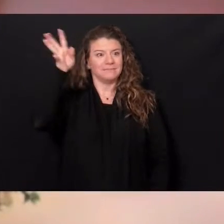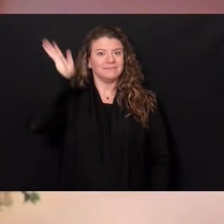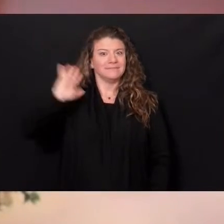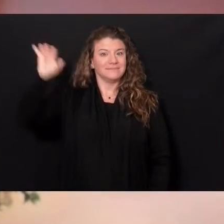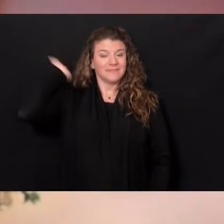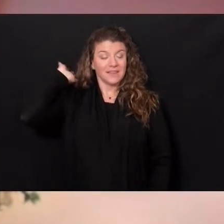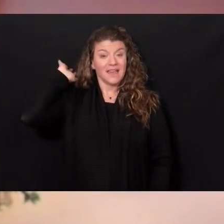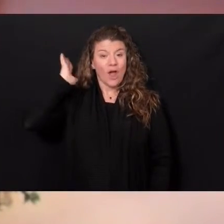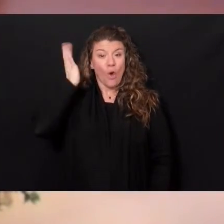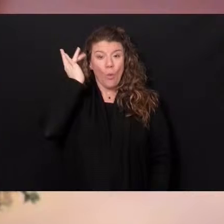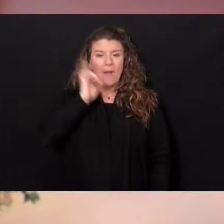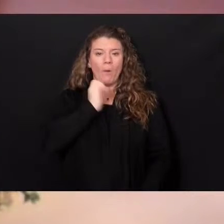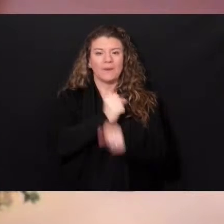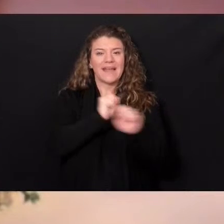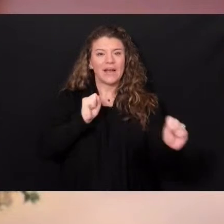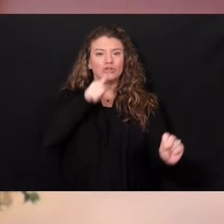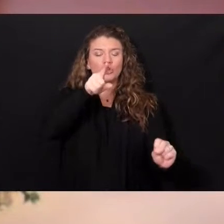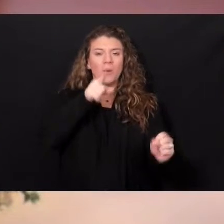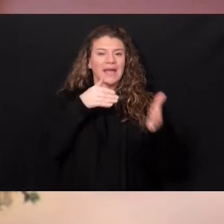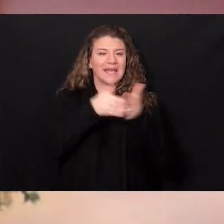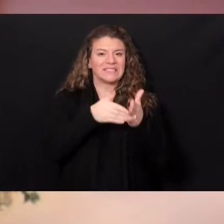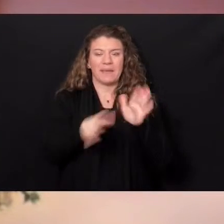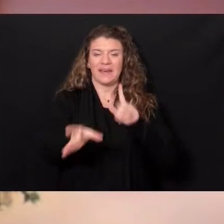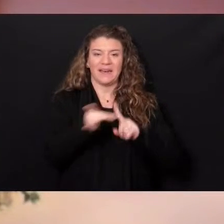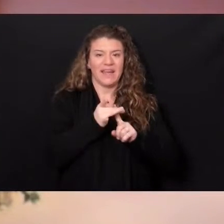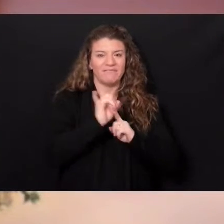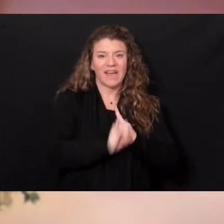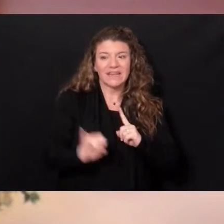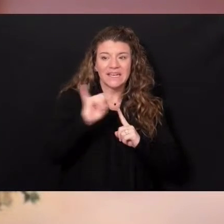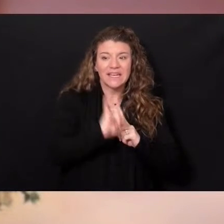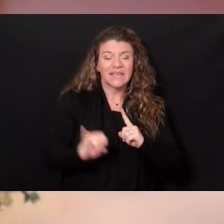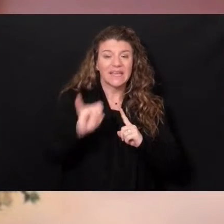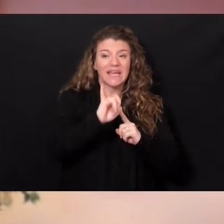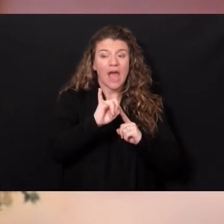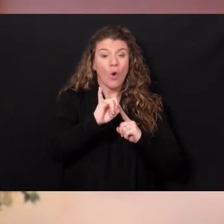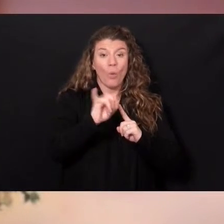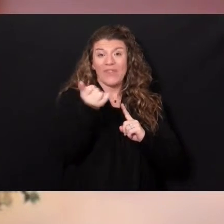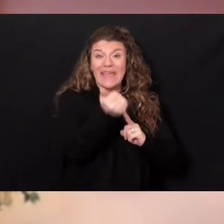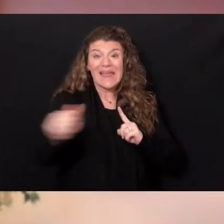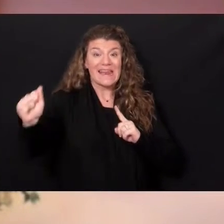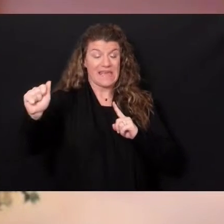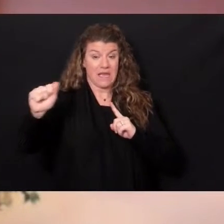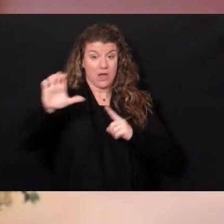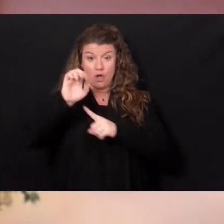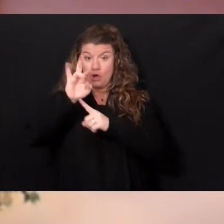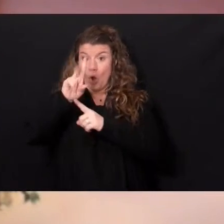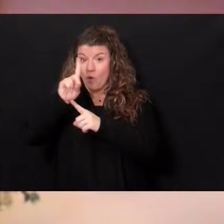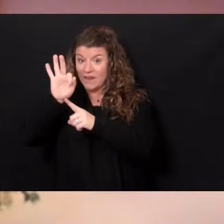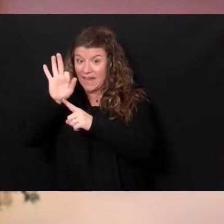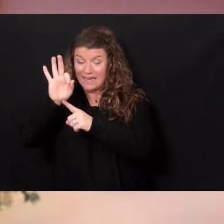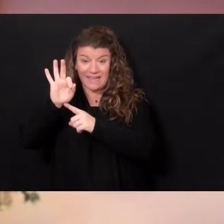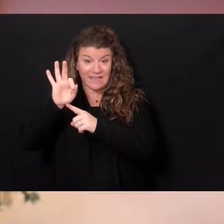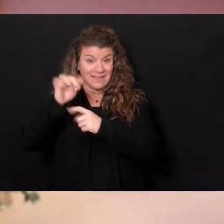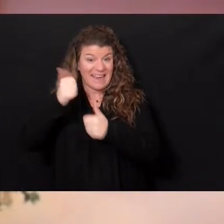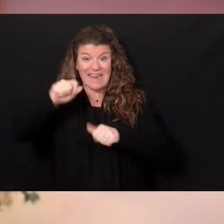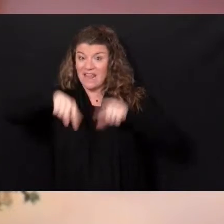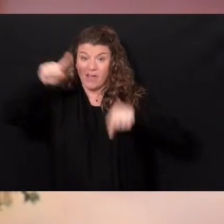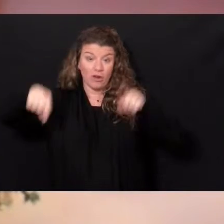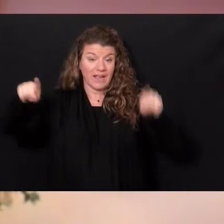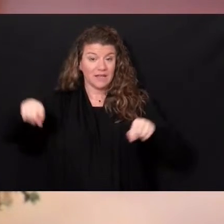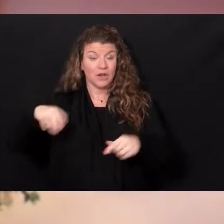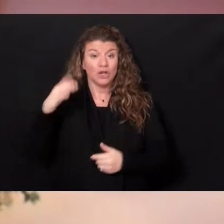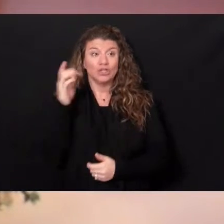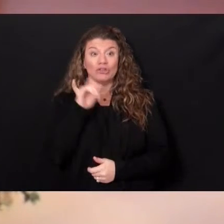protecting you from being infected with any form of COVID-19. And so we really